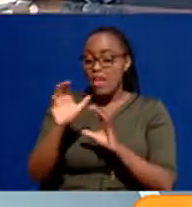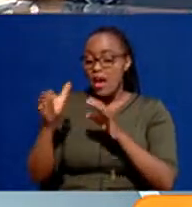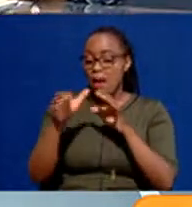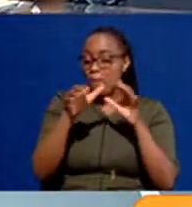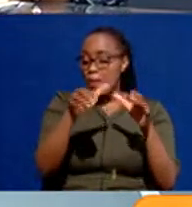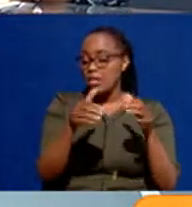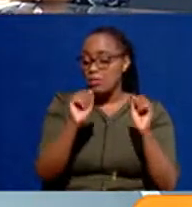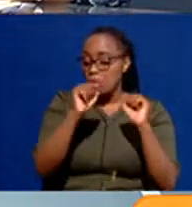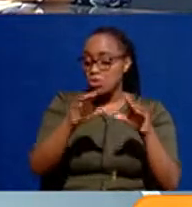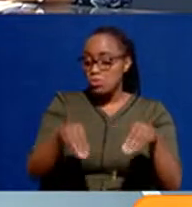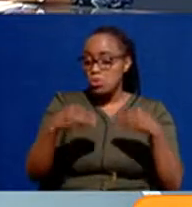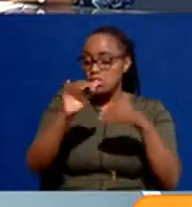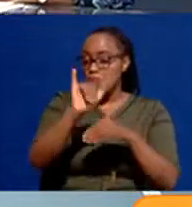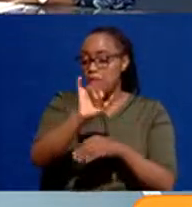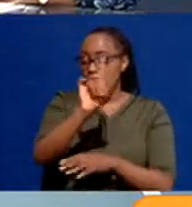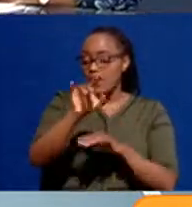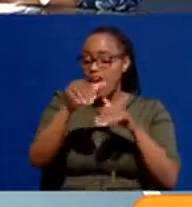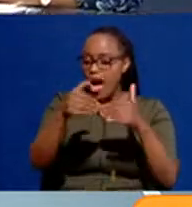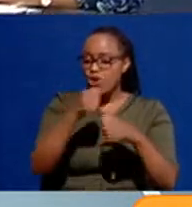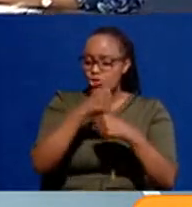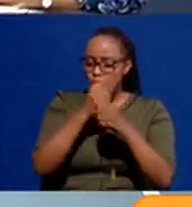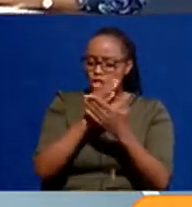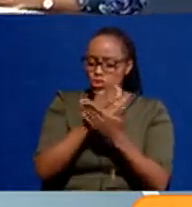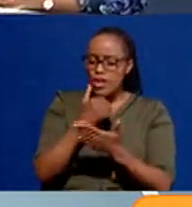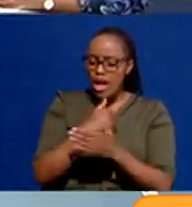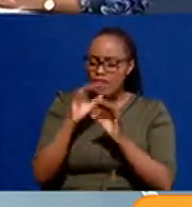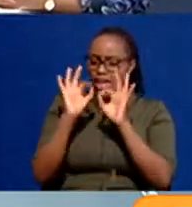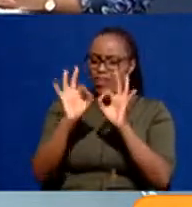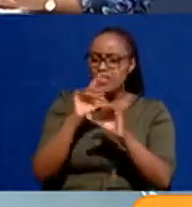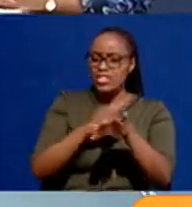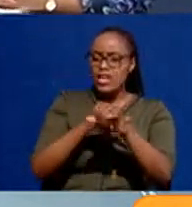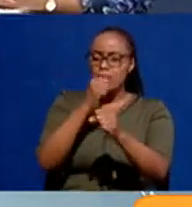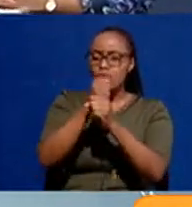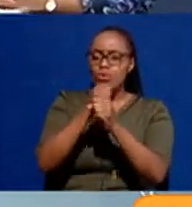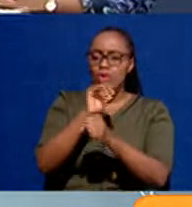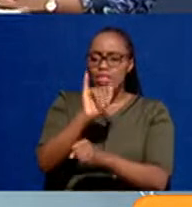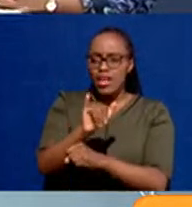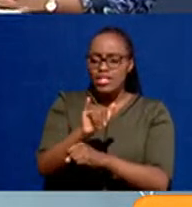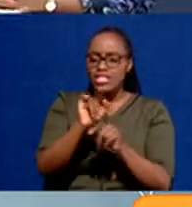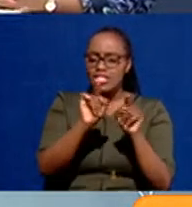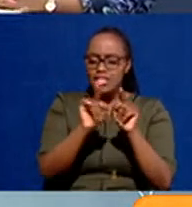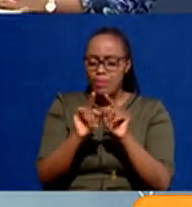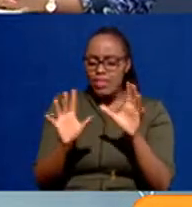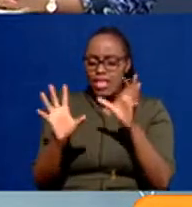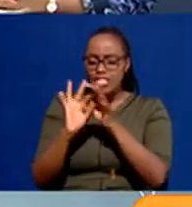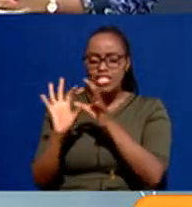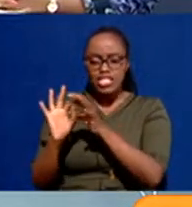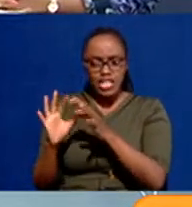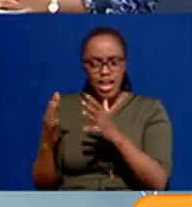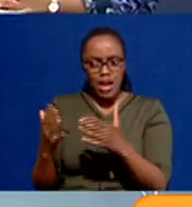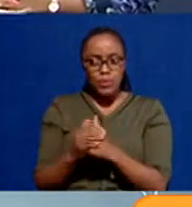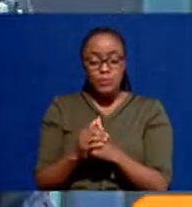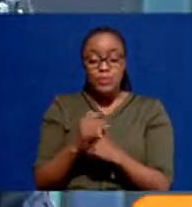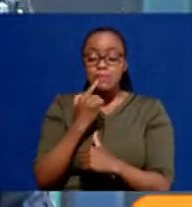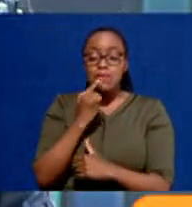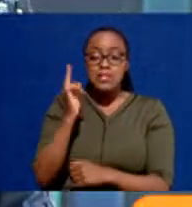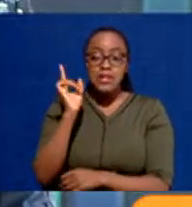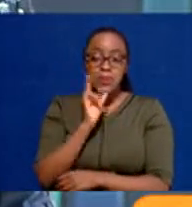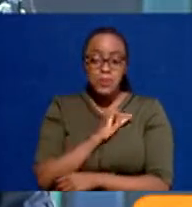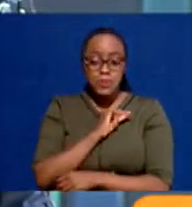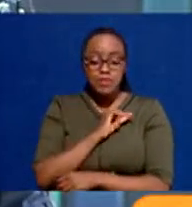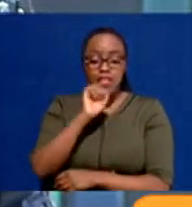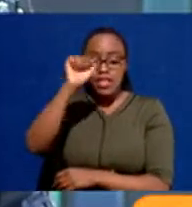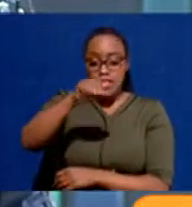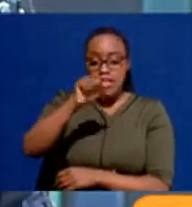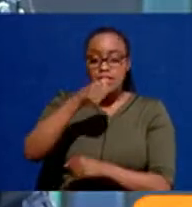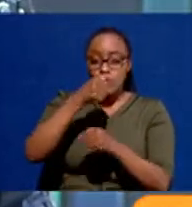to distribute them, and how do you ensure that there's efficiency through that whole chain? Okay, as I've said that,